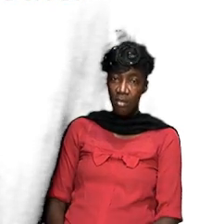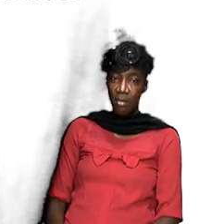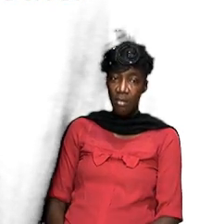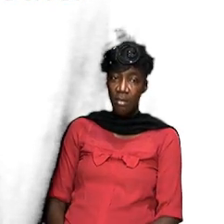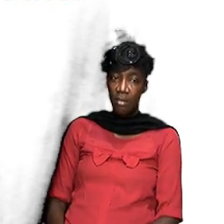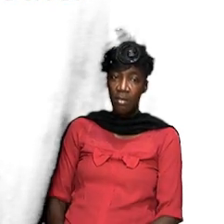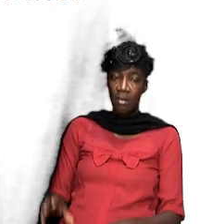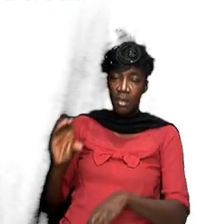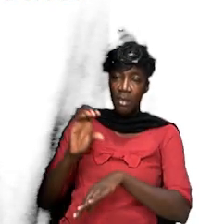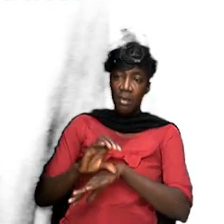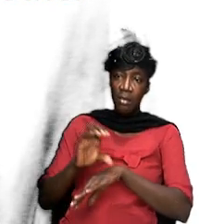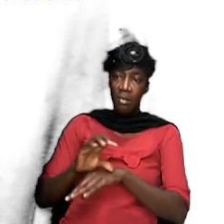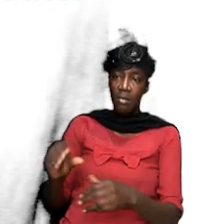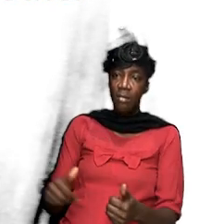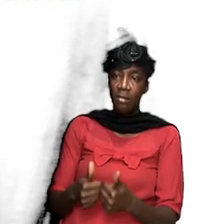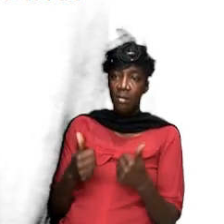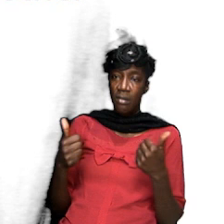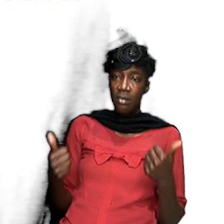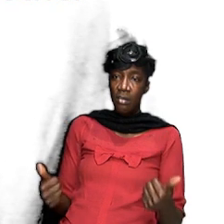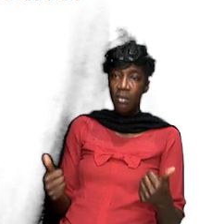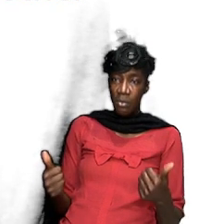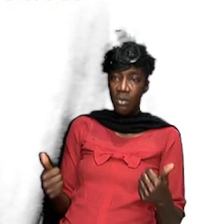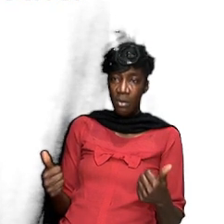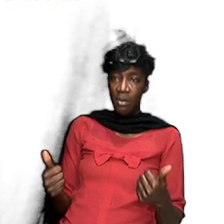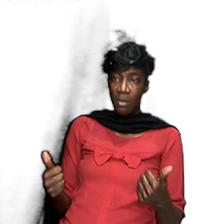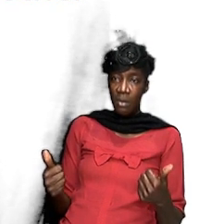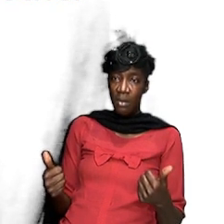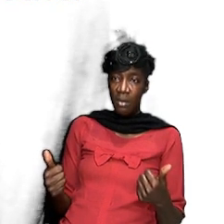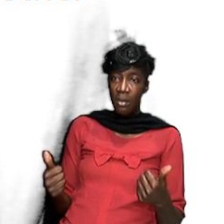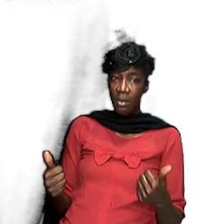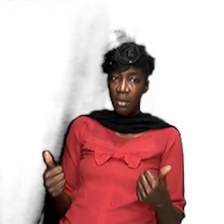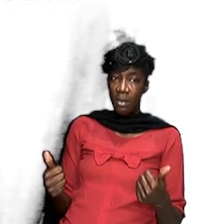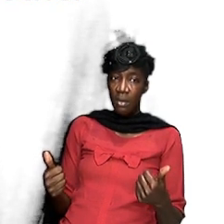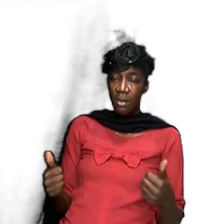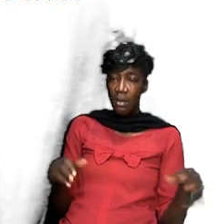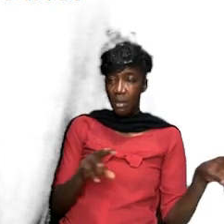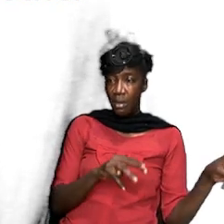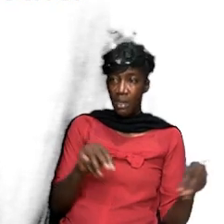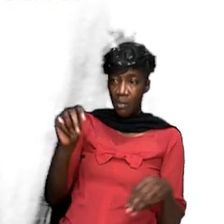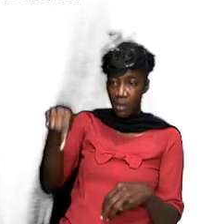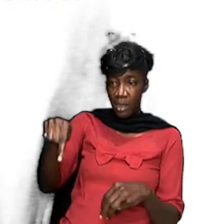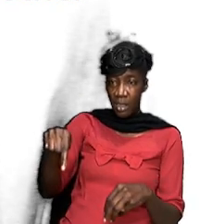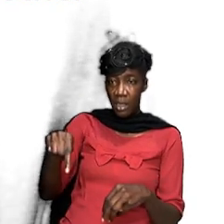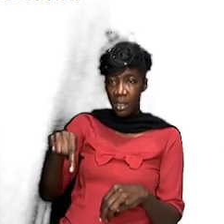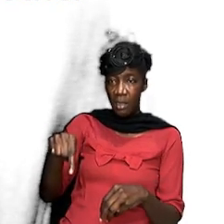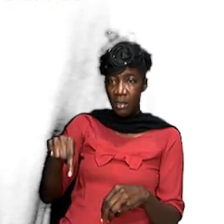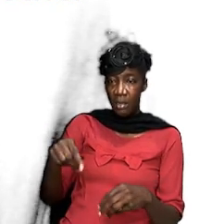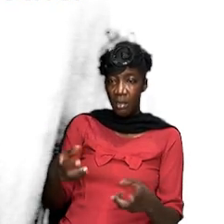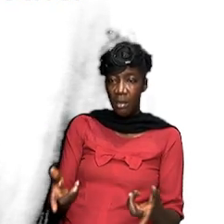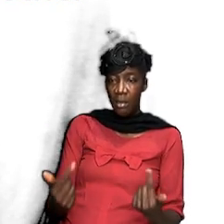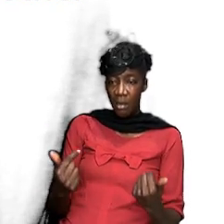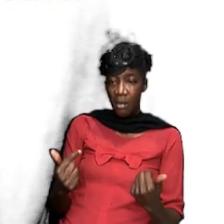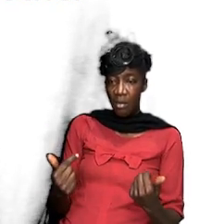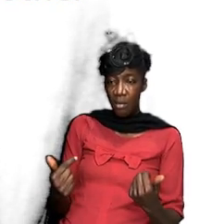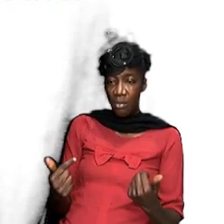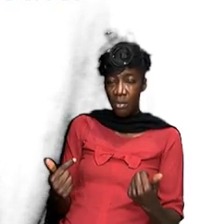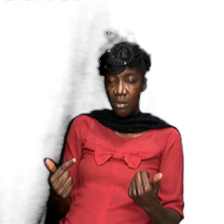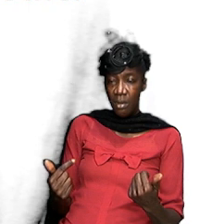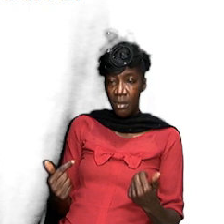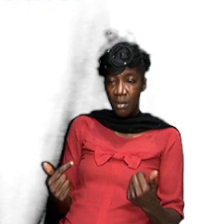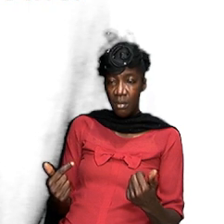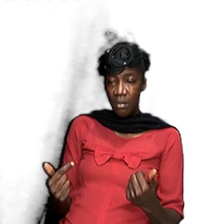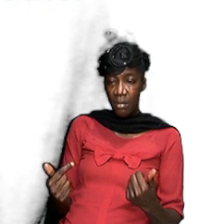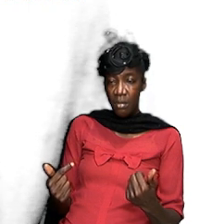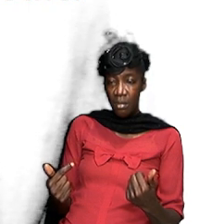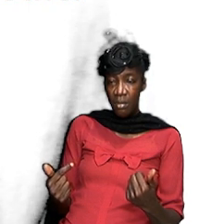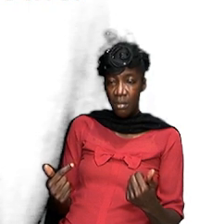The church must be separate. And I want to leave us with this tonight. That we come to the point where we